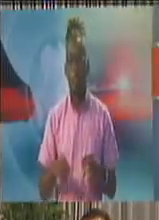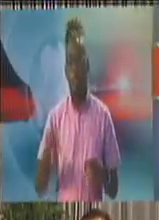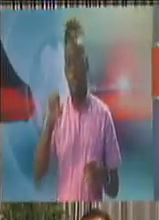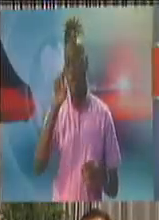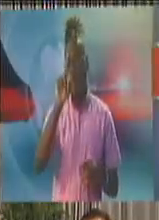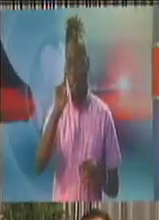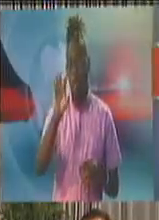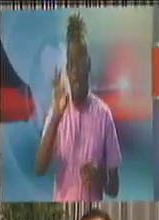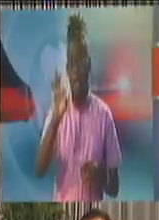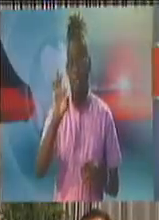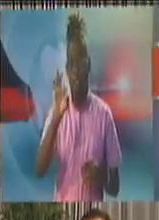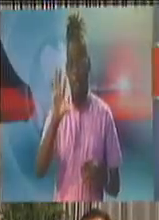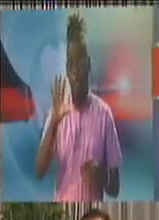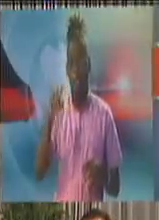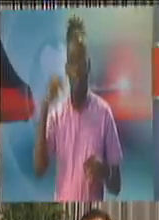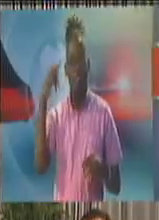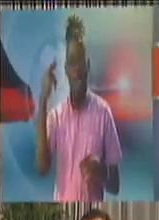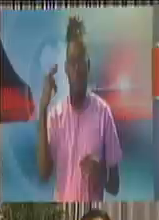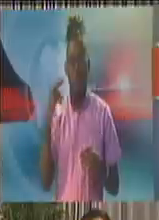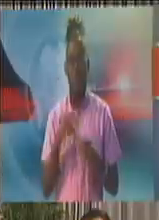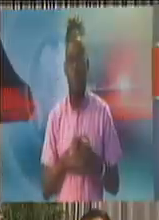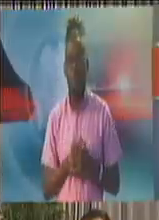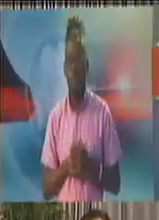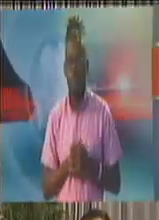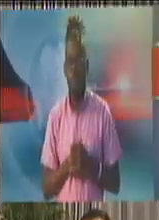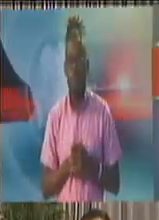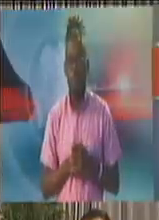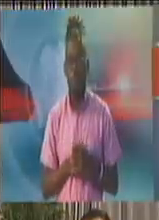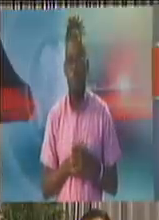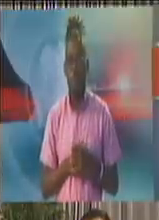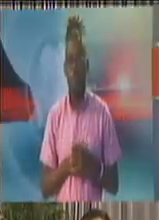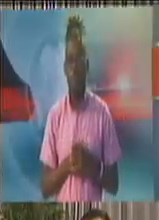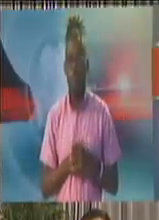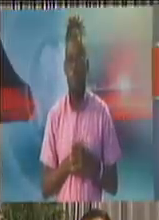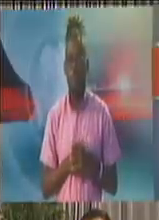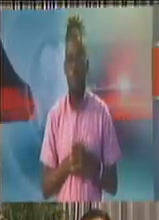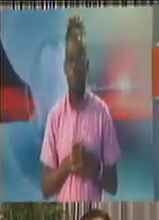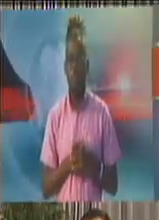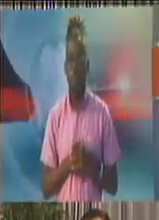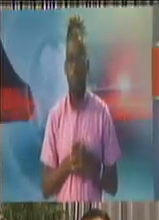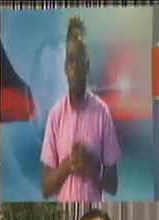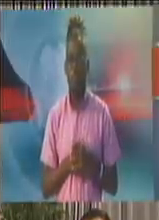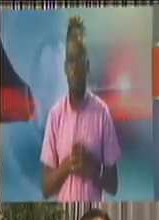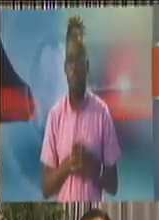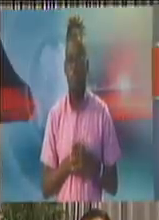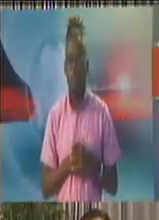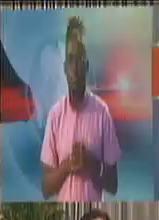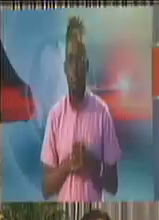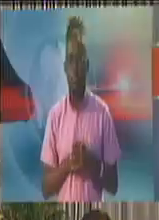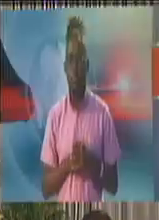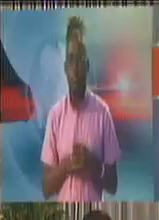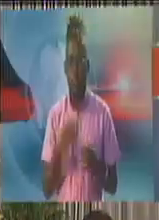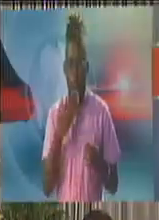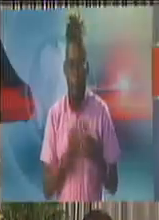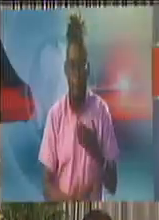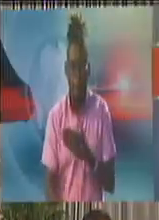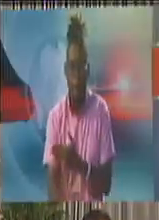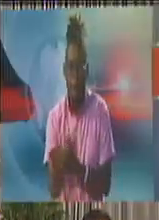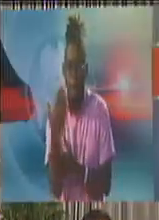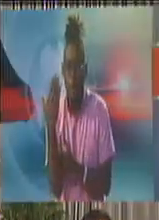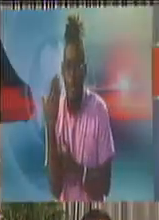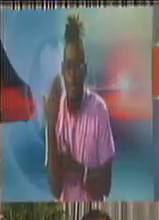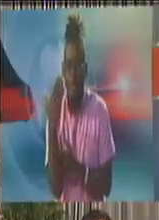I-95.5. Wonderful Wednesday morning to all. Whitfield Turner from I-95.5. I have questions for both ministers.